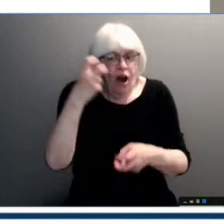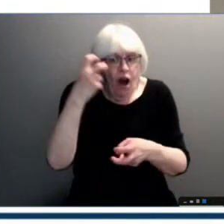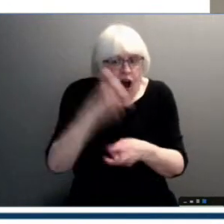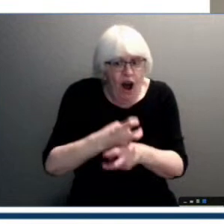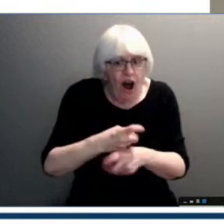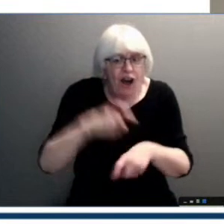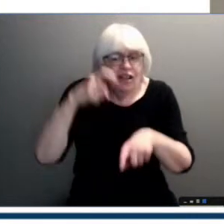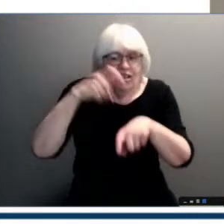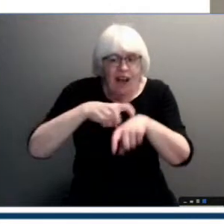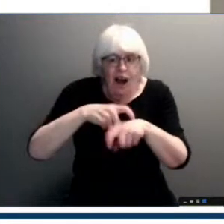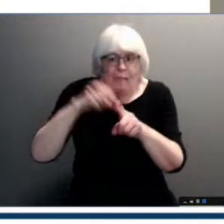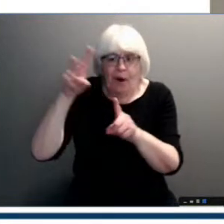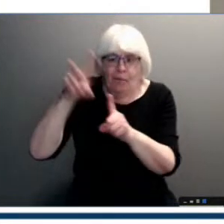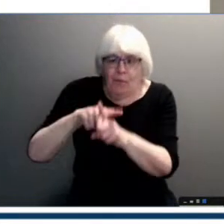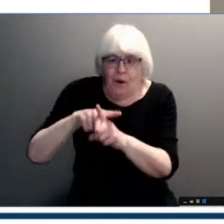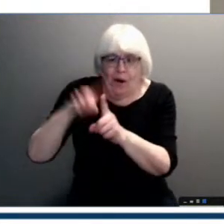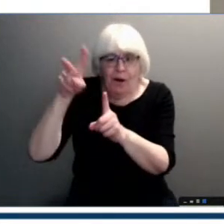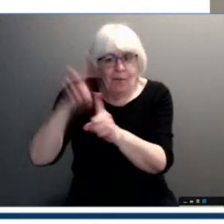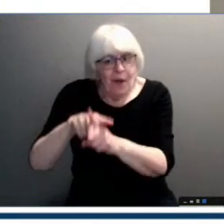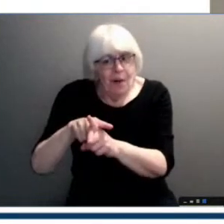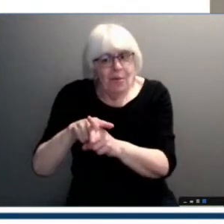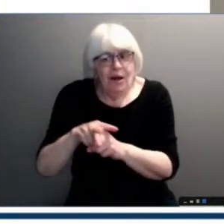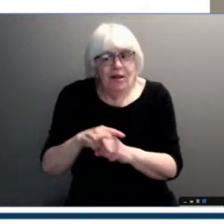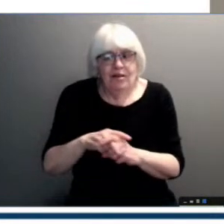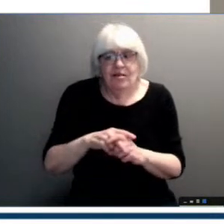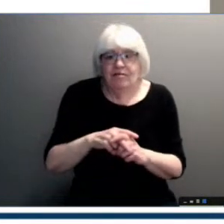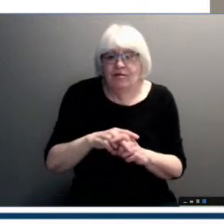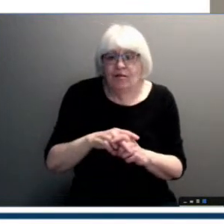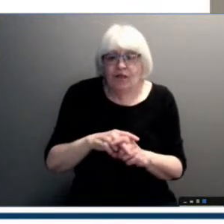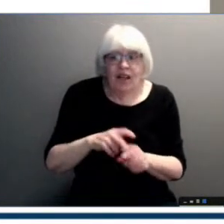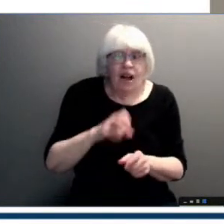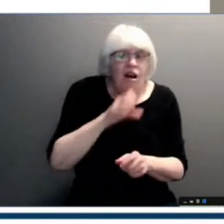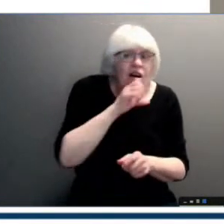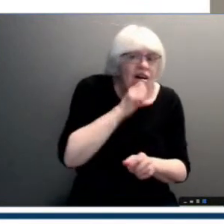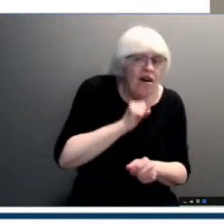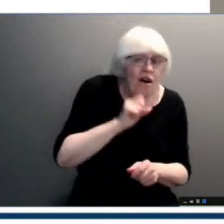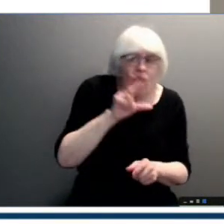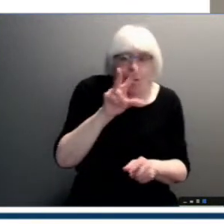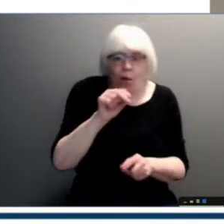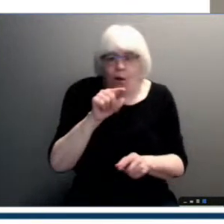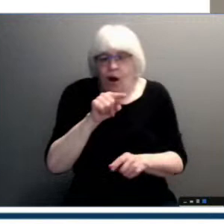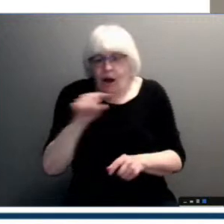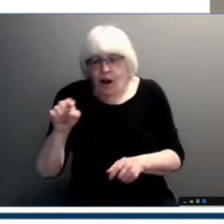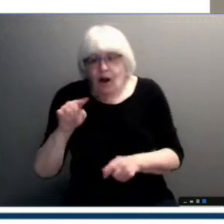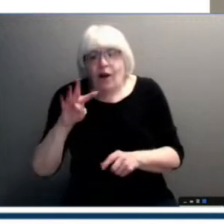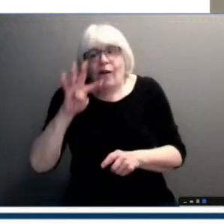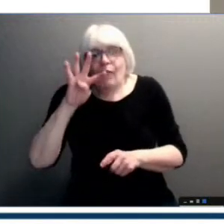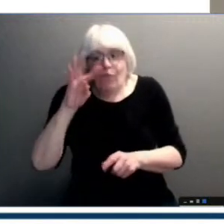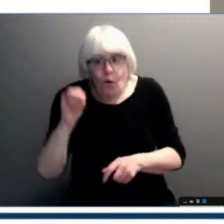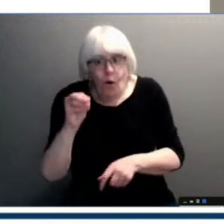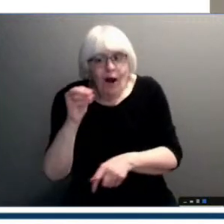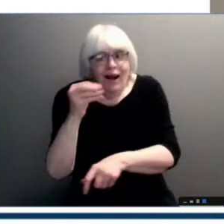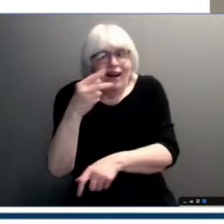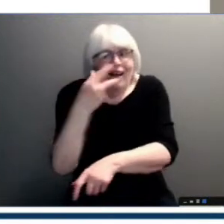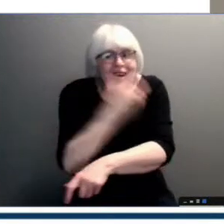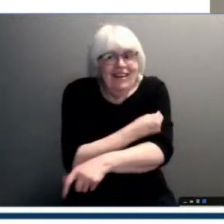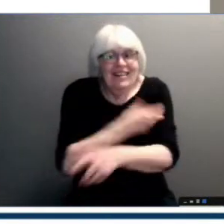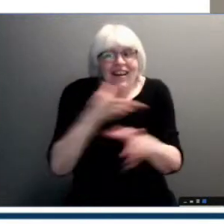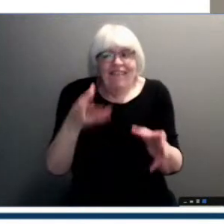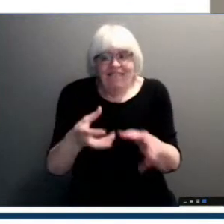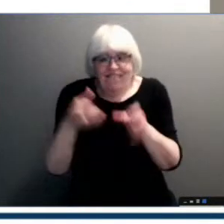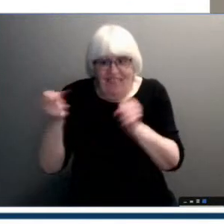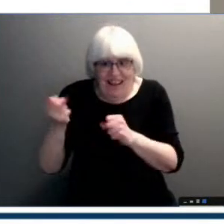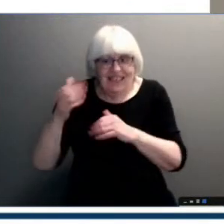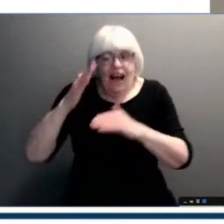a place where if you're 30 to 40, you'll actually get your vaccine quicker than another province who may have already announced